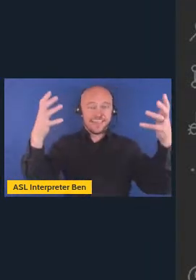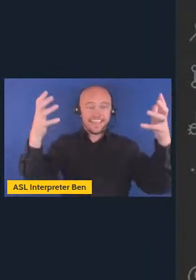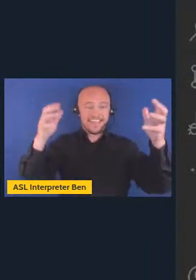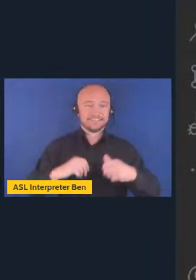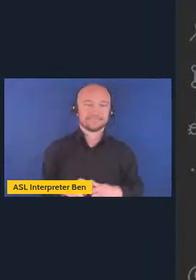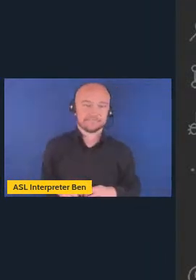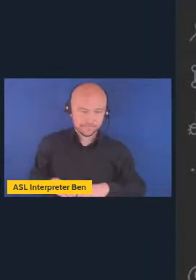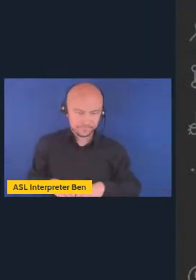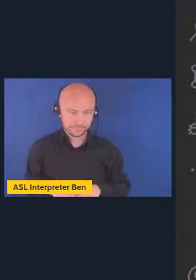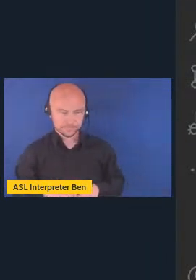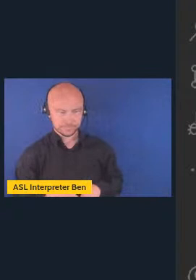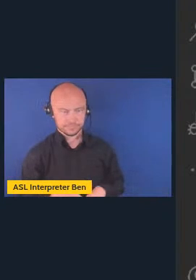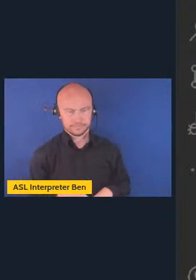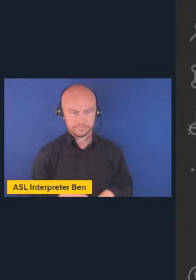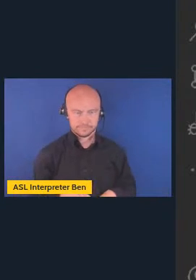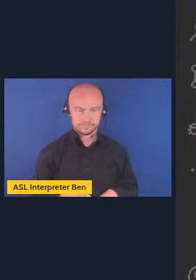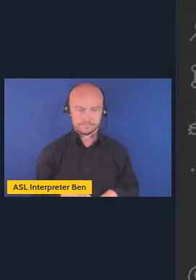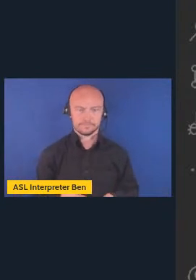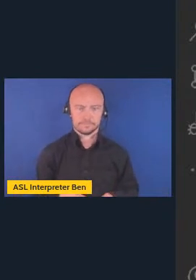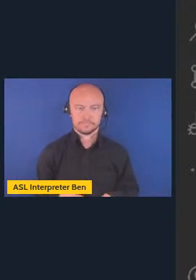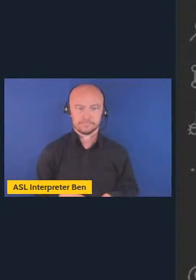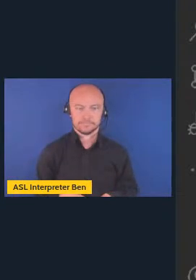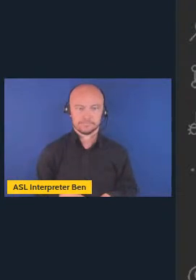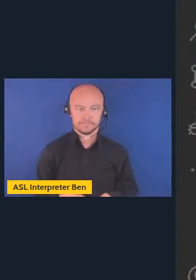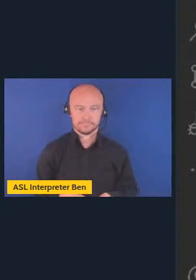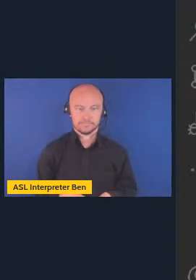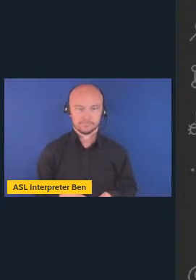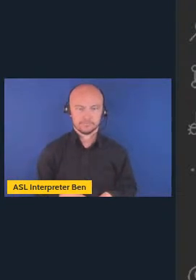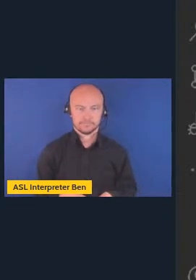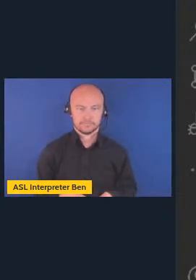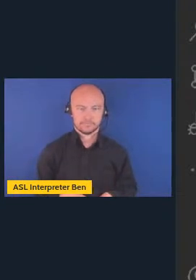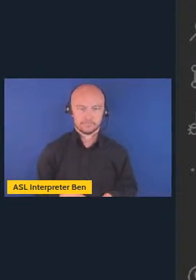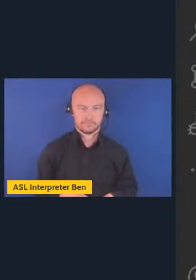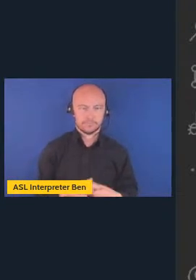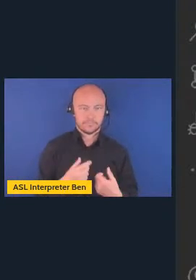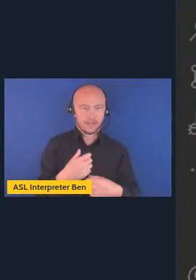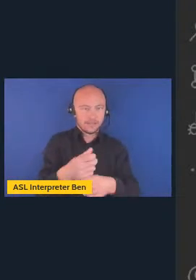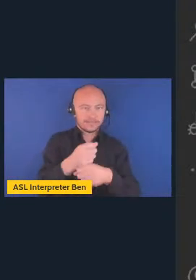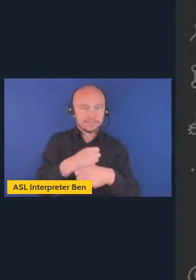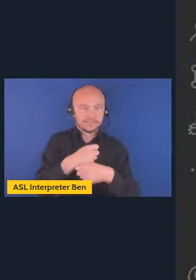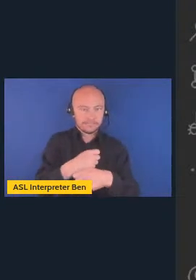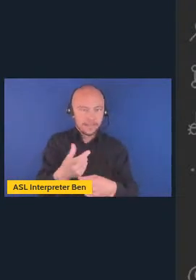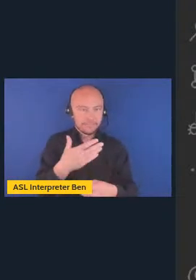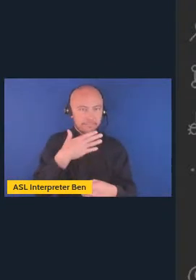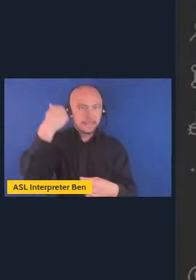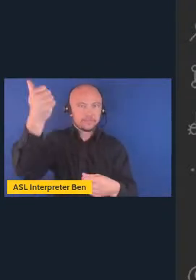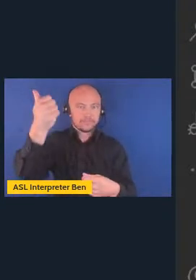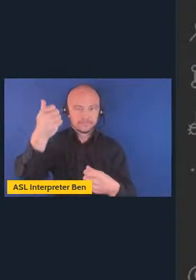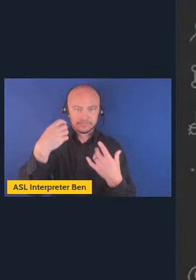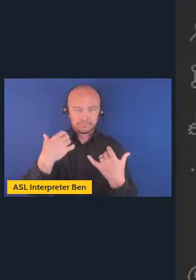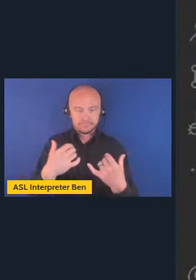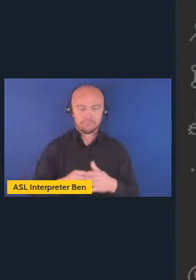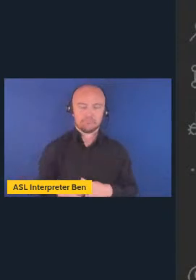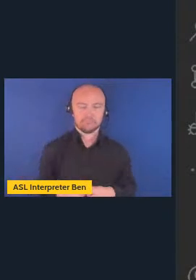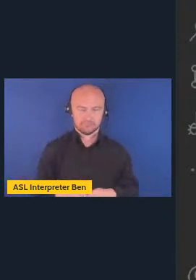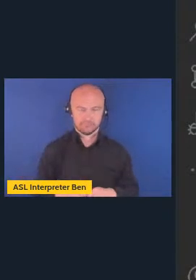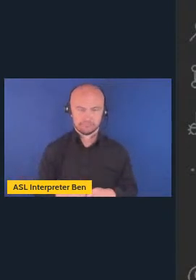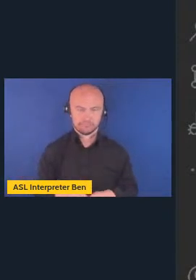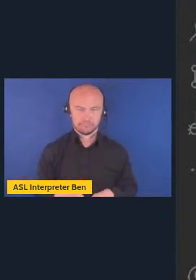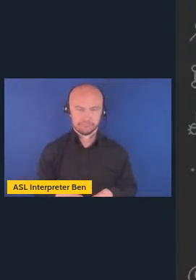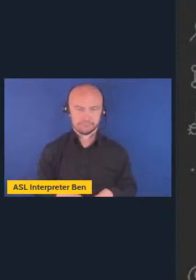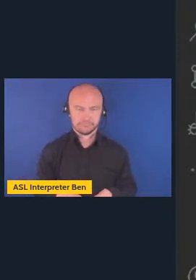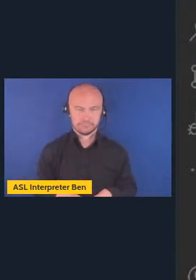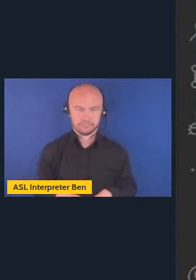Great. Now let's spice up to our application. And